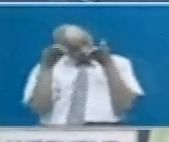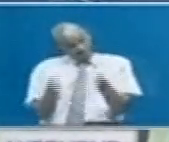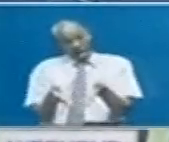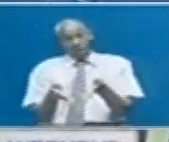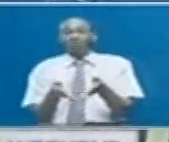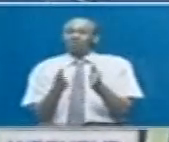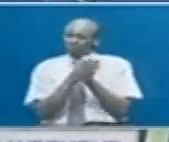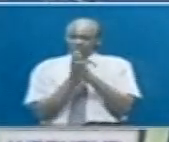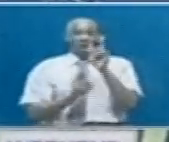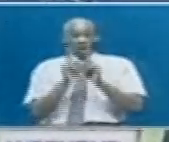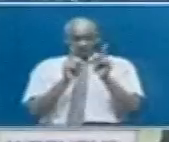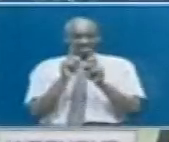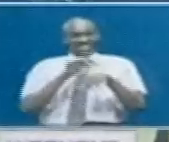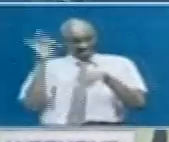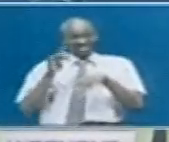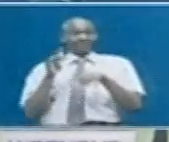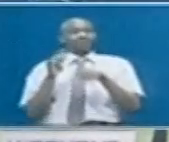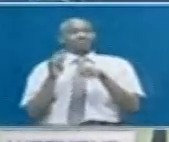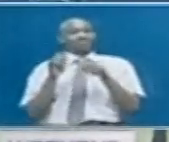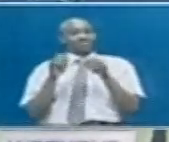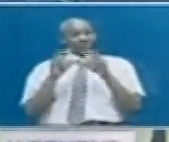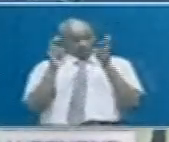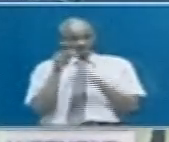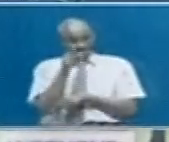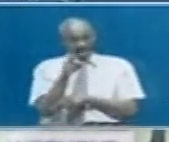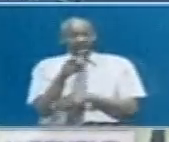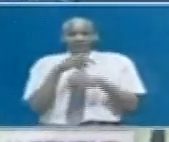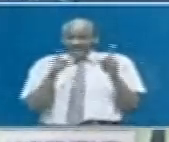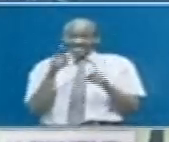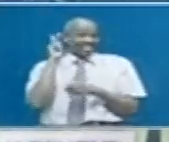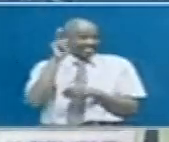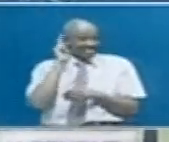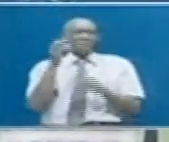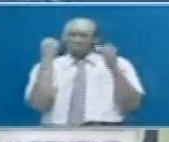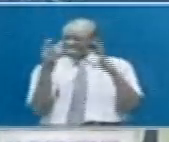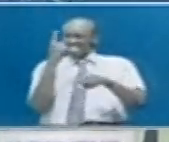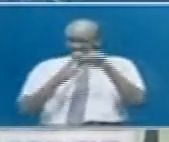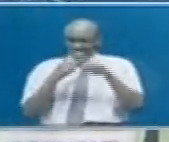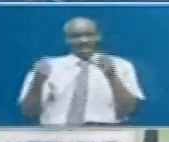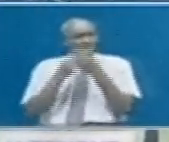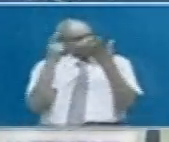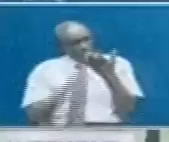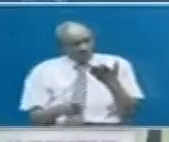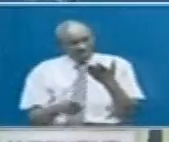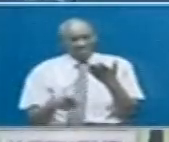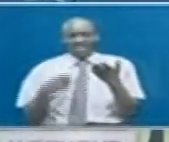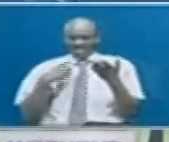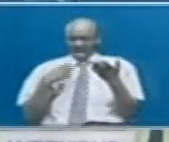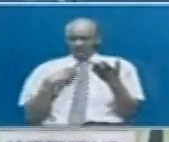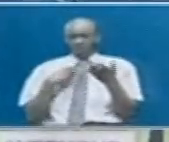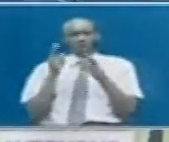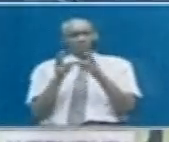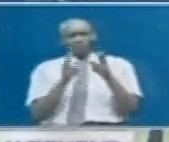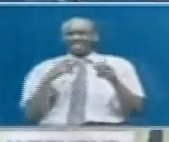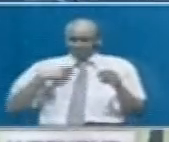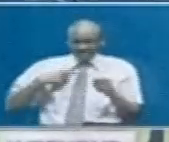touchy subject. In Kisii County, the fear of witchcraft has over the years resulted in the infamous but now common